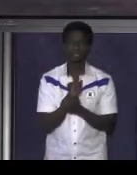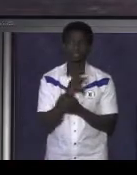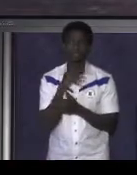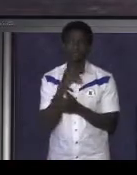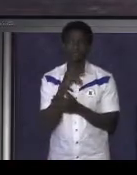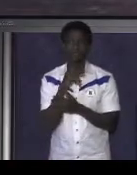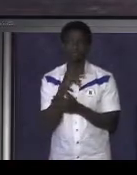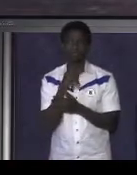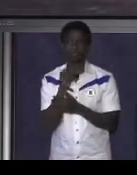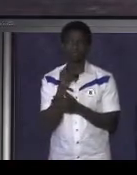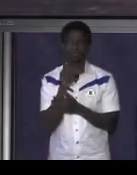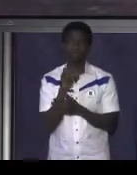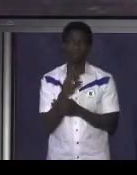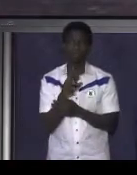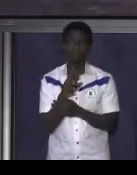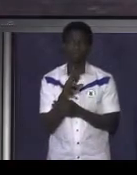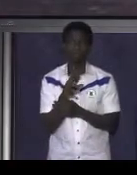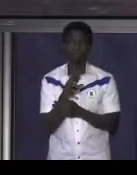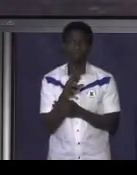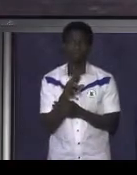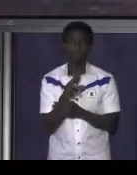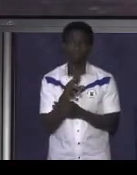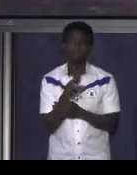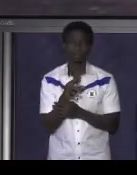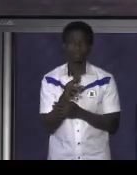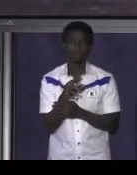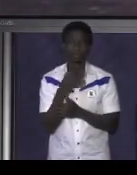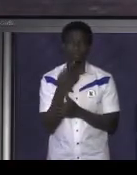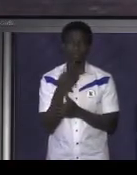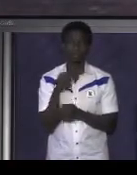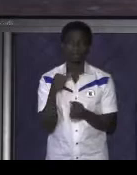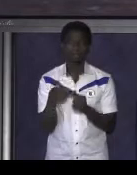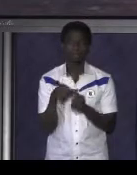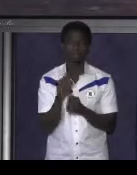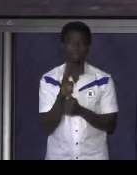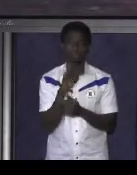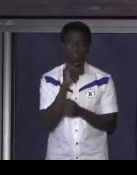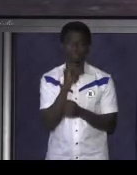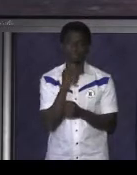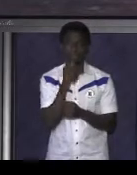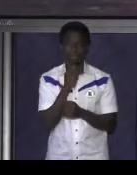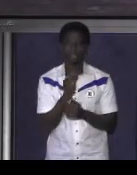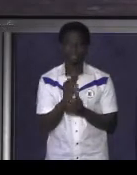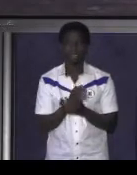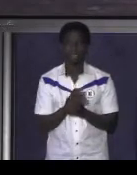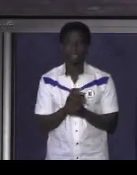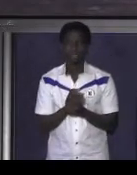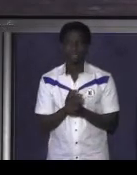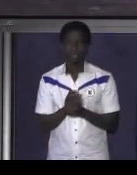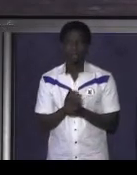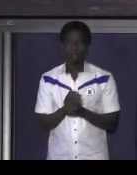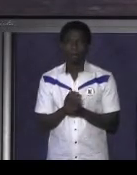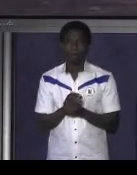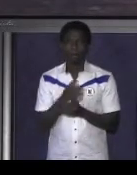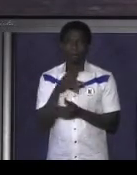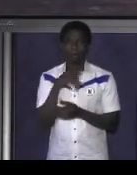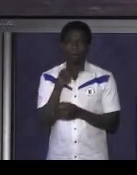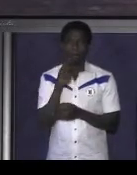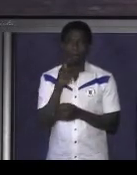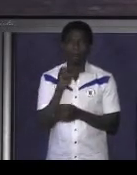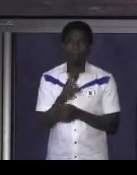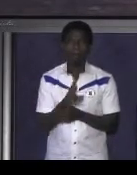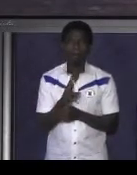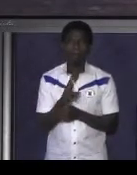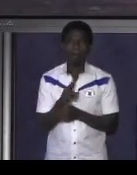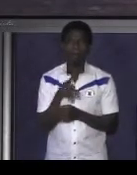plumber. Plumber, yes. The letter B is silent. You don't pronounce it as plumber.